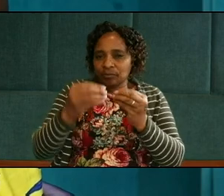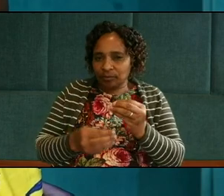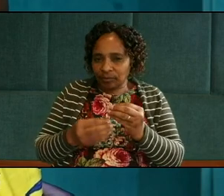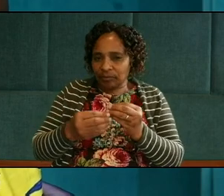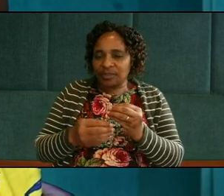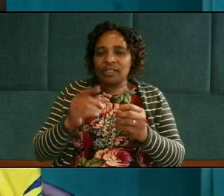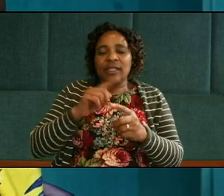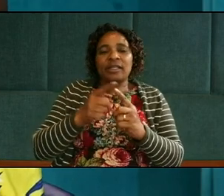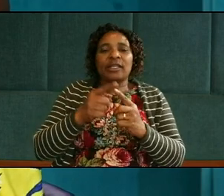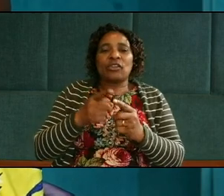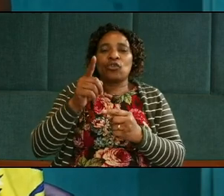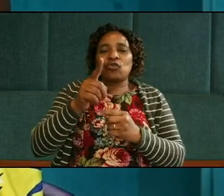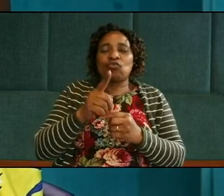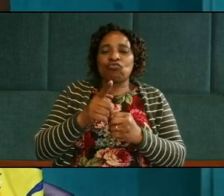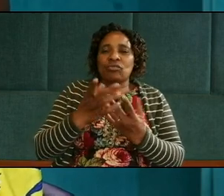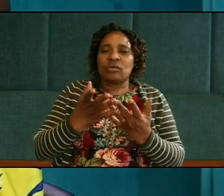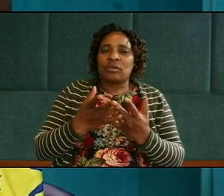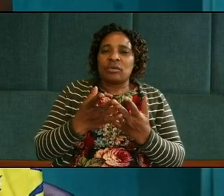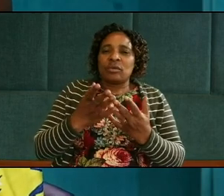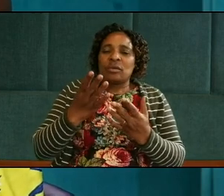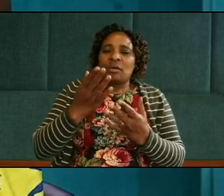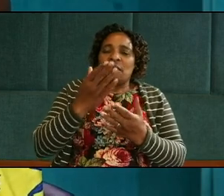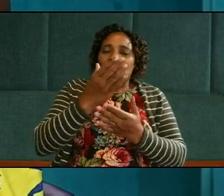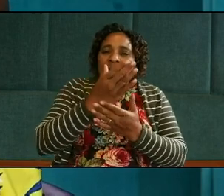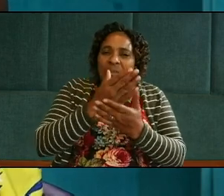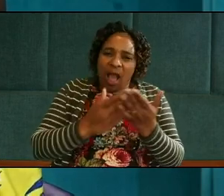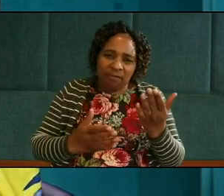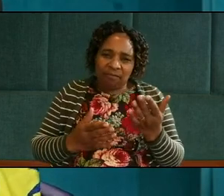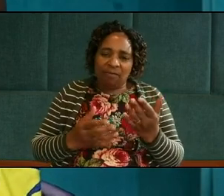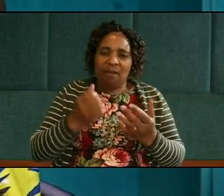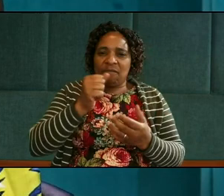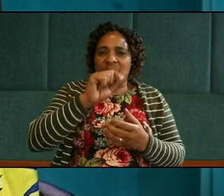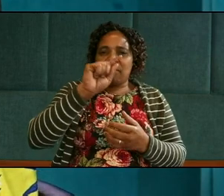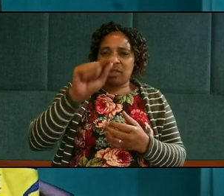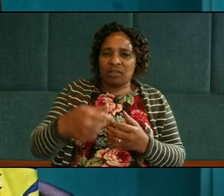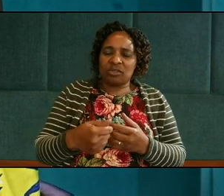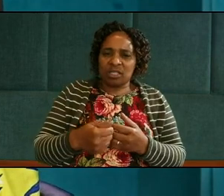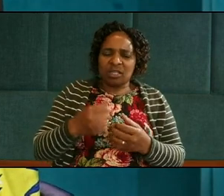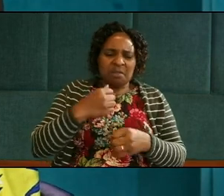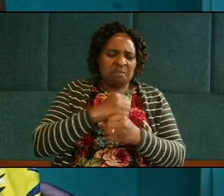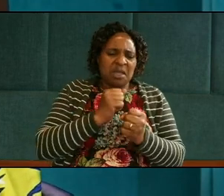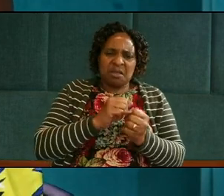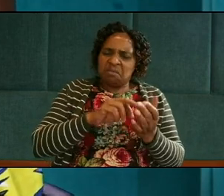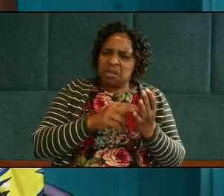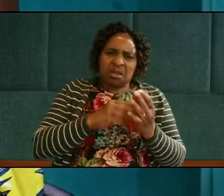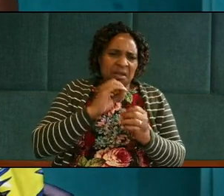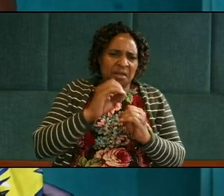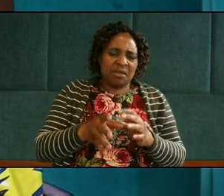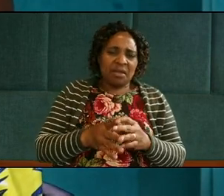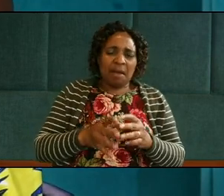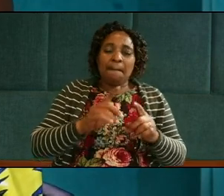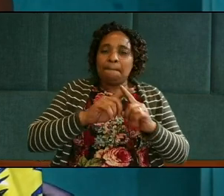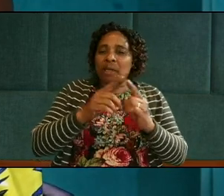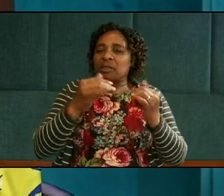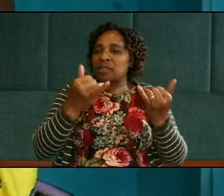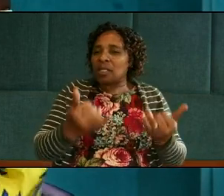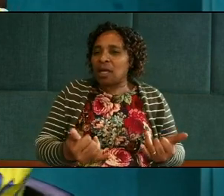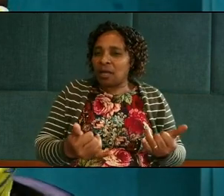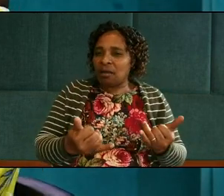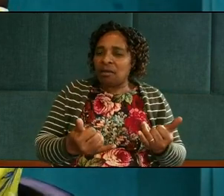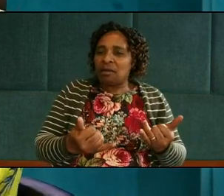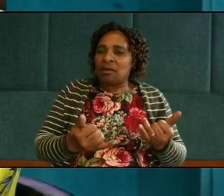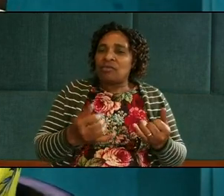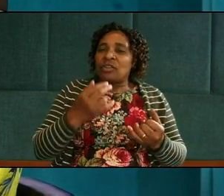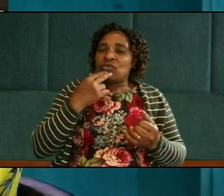You split it in half and give me back 5,000. It kind of doesn't make sense, you know? But